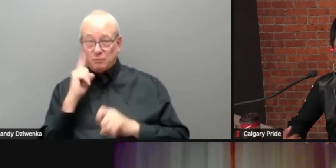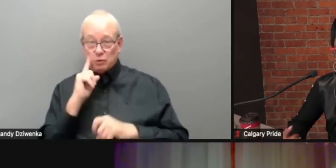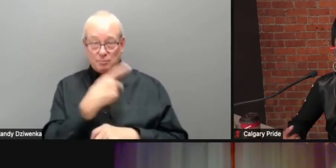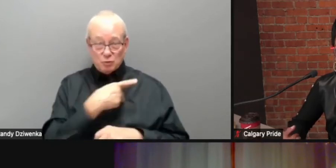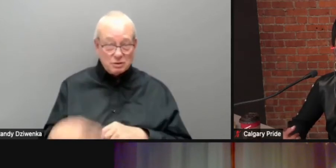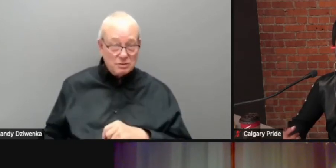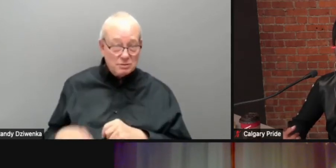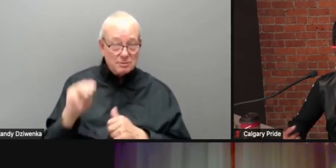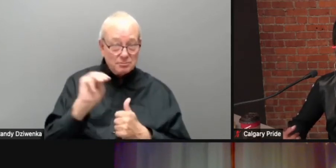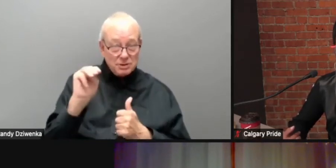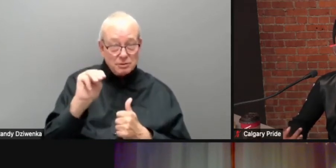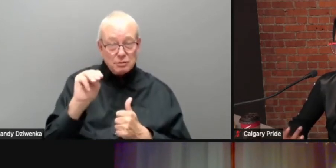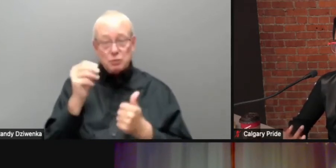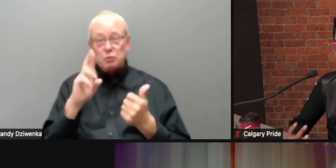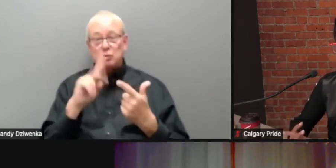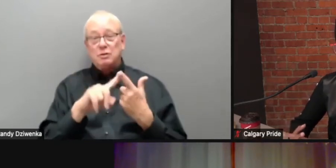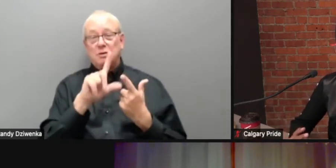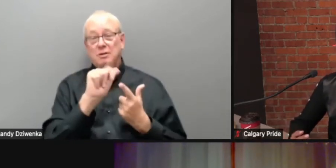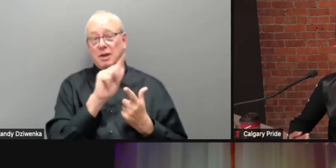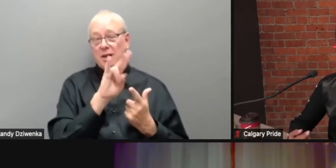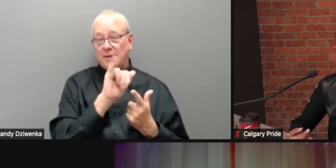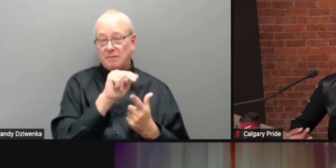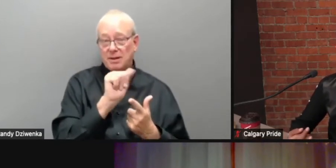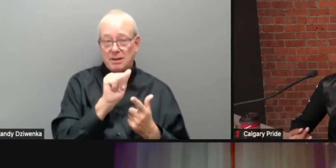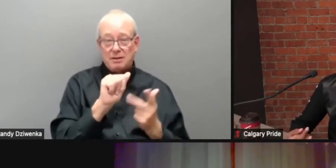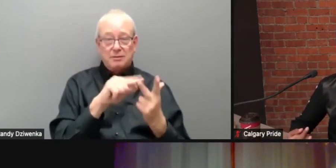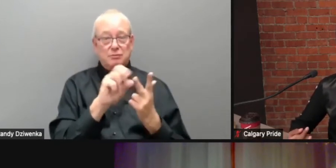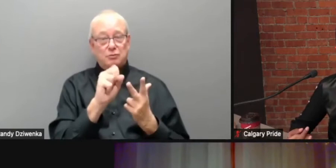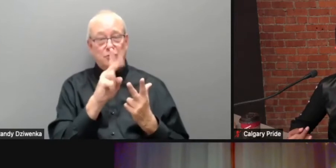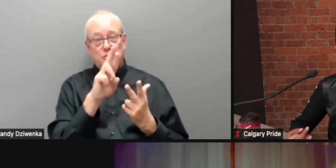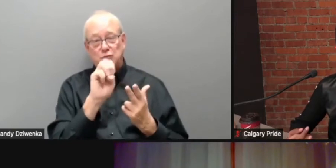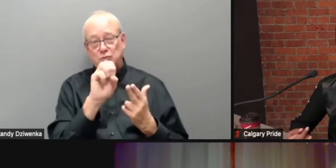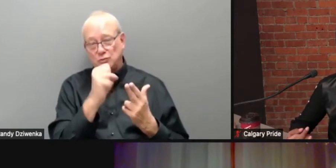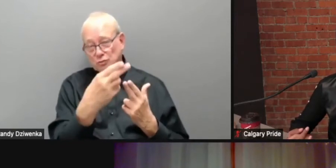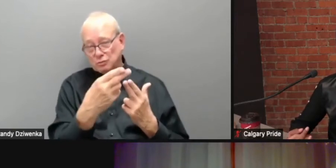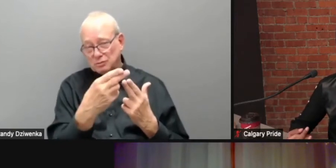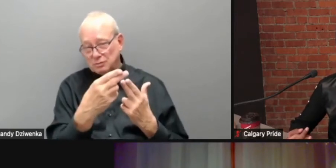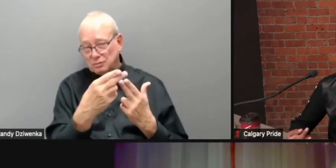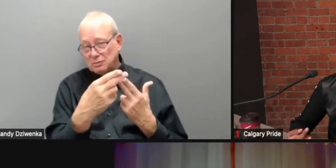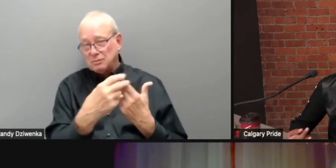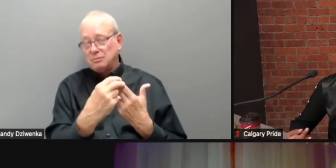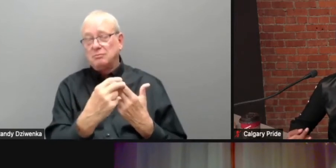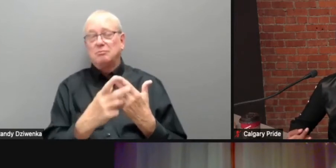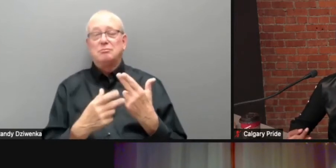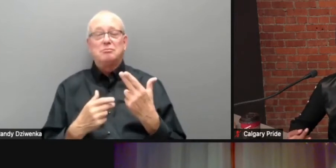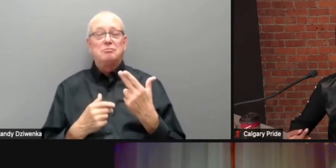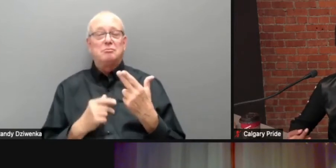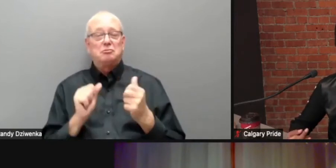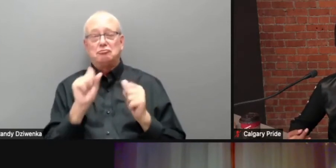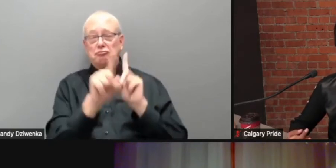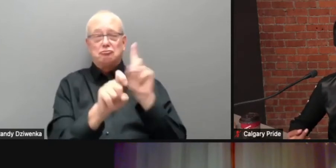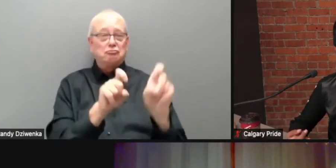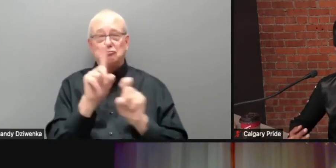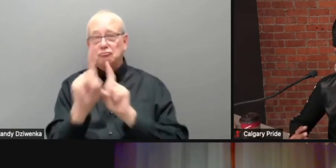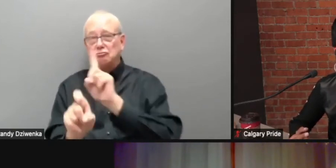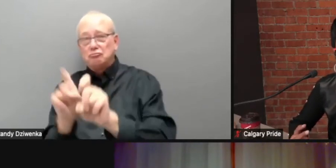Suresh. And if you haven't already done so, you can drop your question in the comment box of whatever social platform